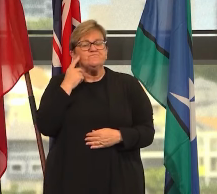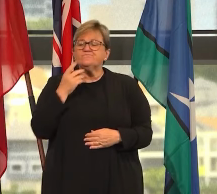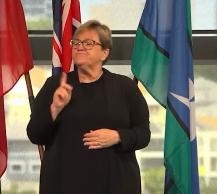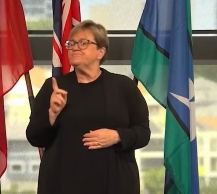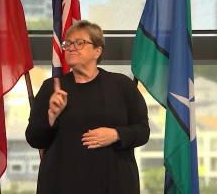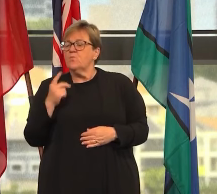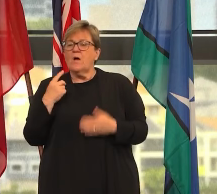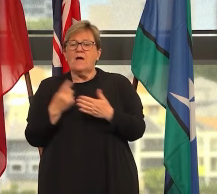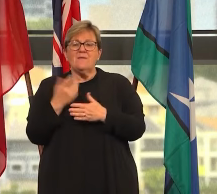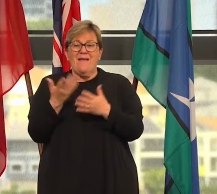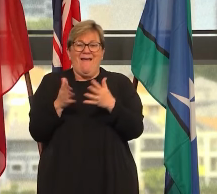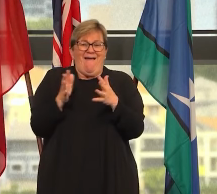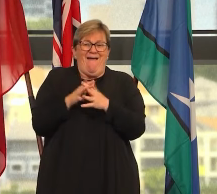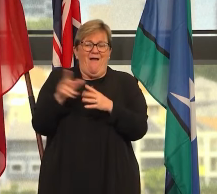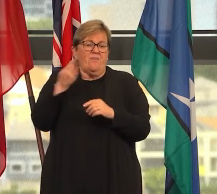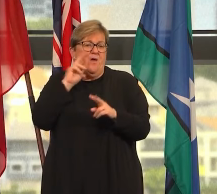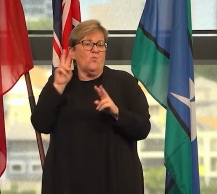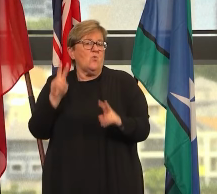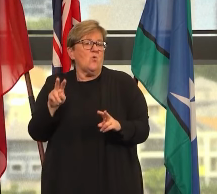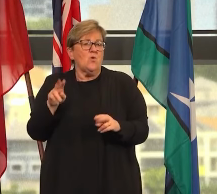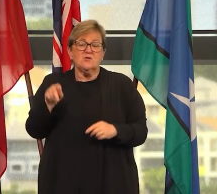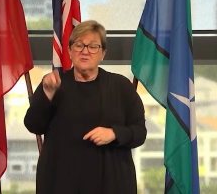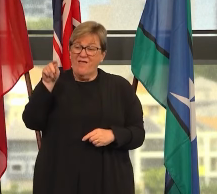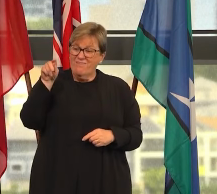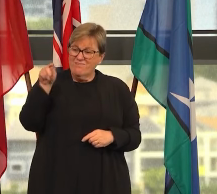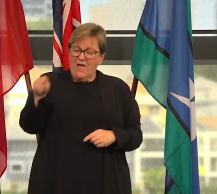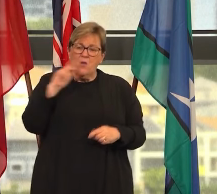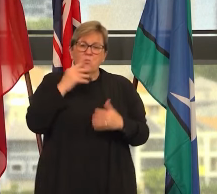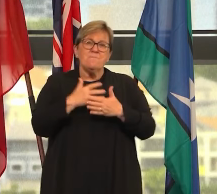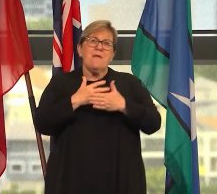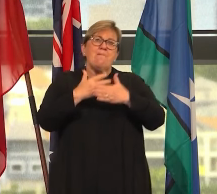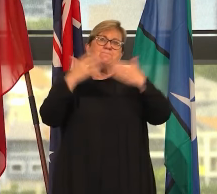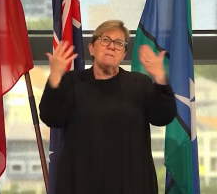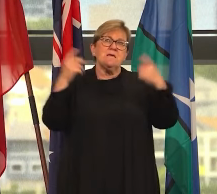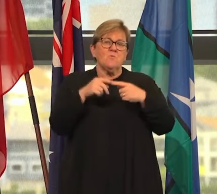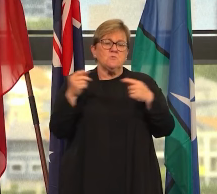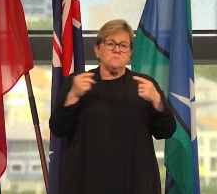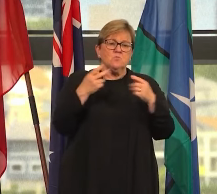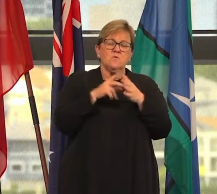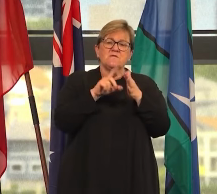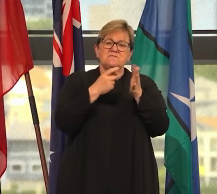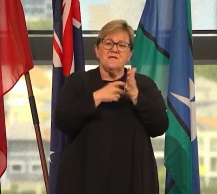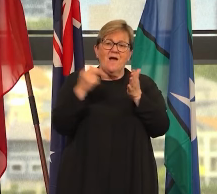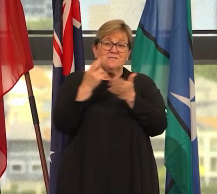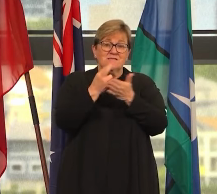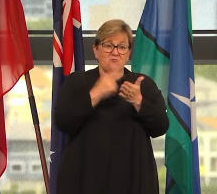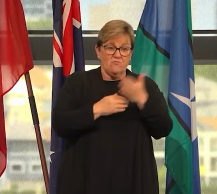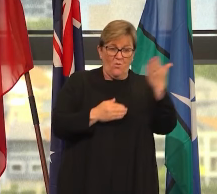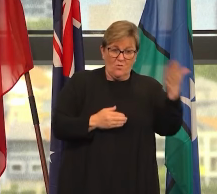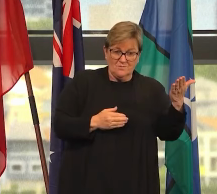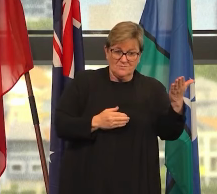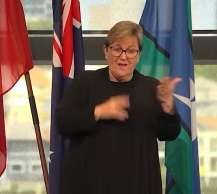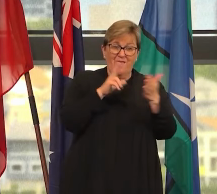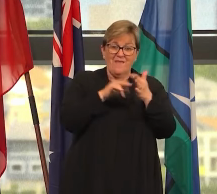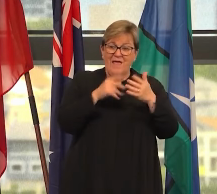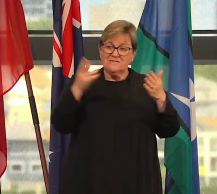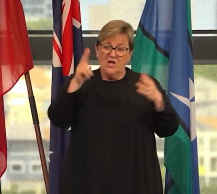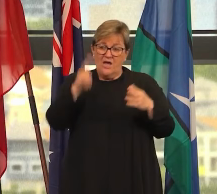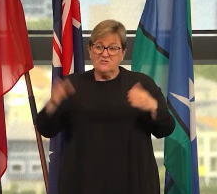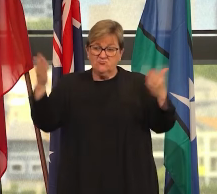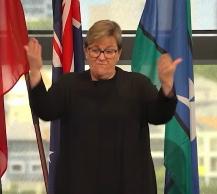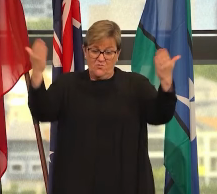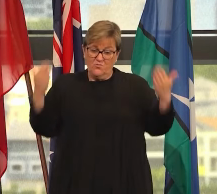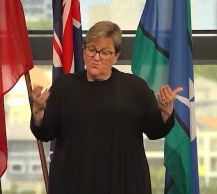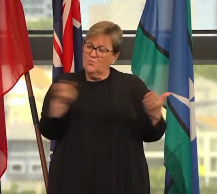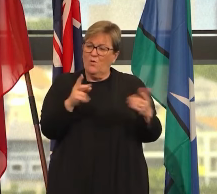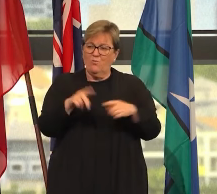Andrew and Julia, I have to limit your time. If you can just squeeze your thoughts in a minute each. Keep it quick. So first of all, I absolutely